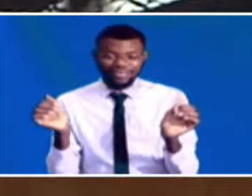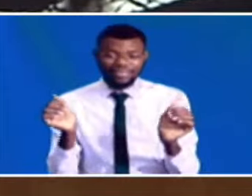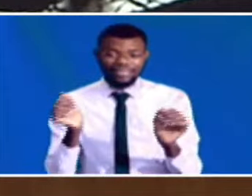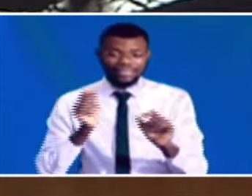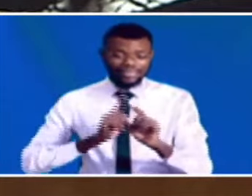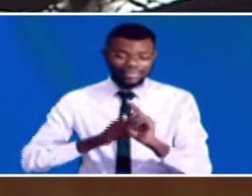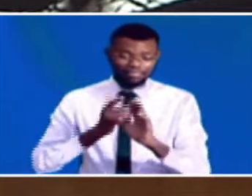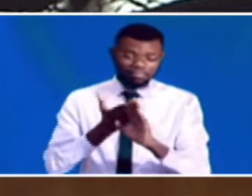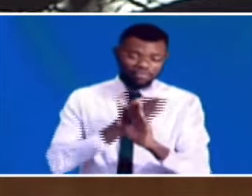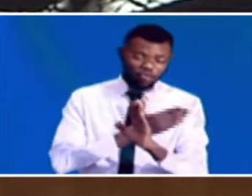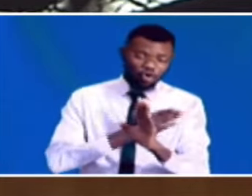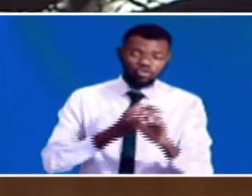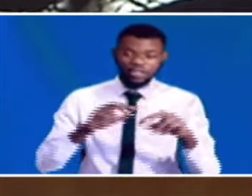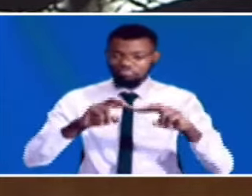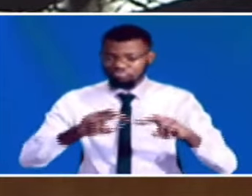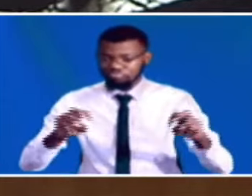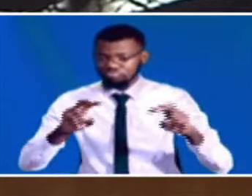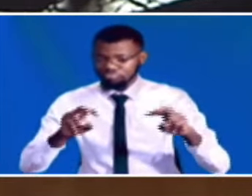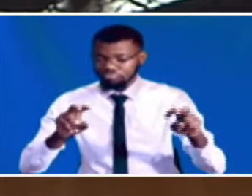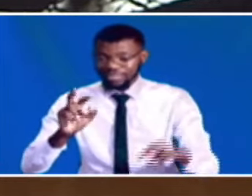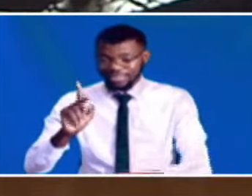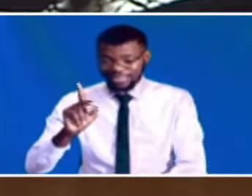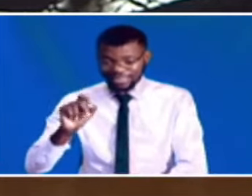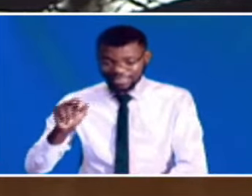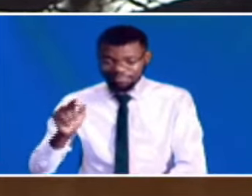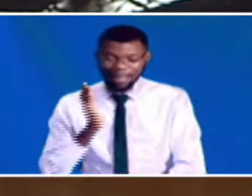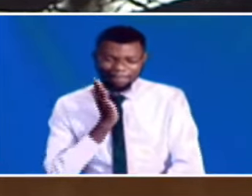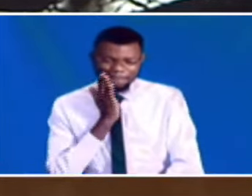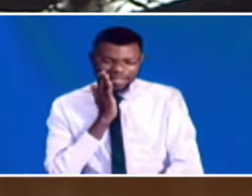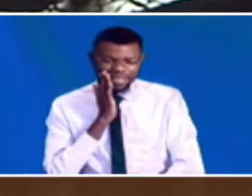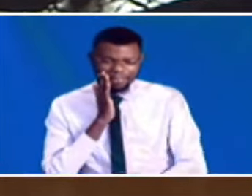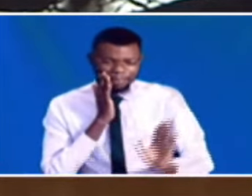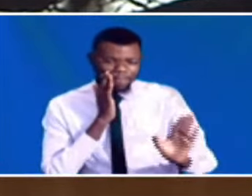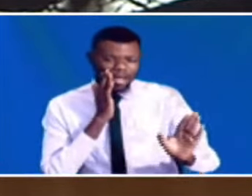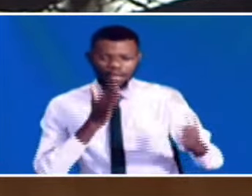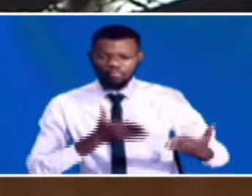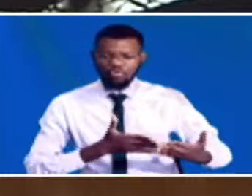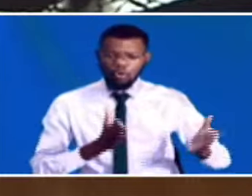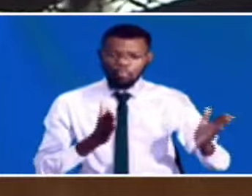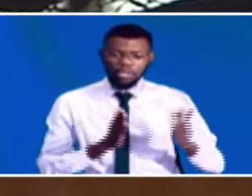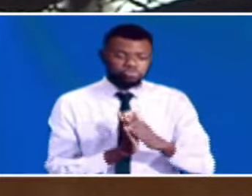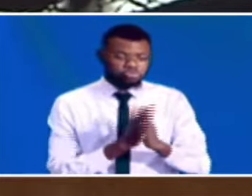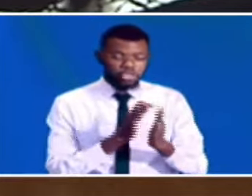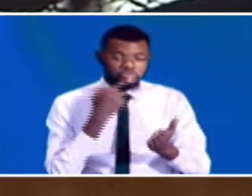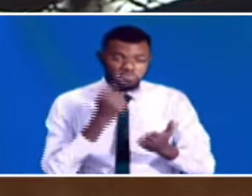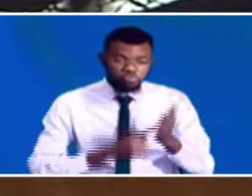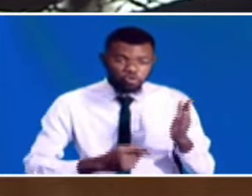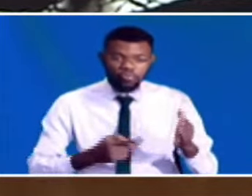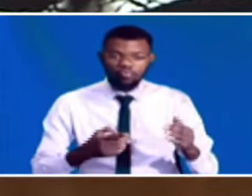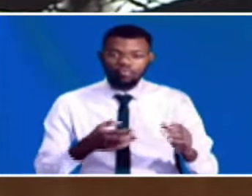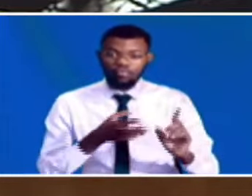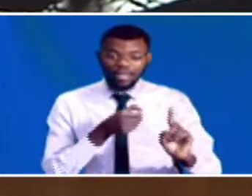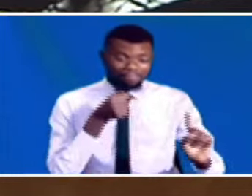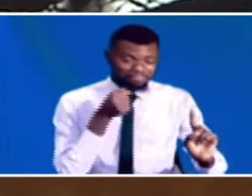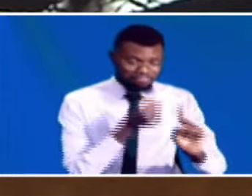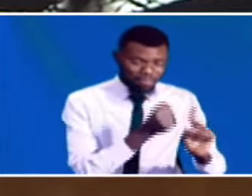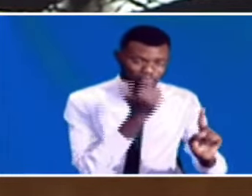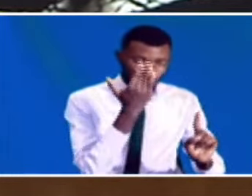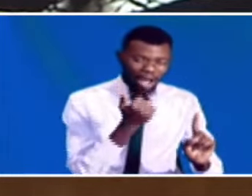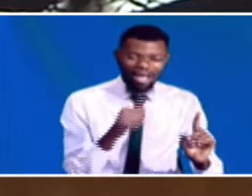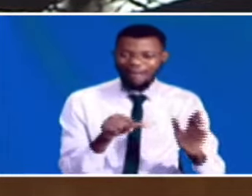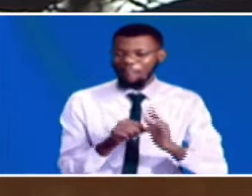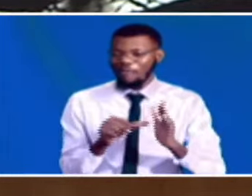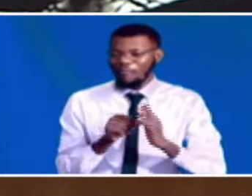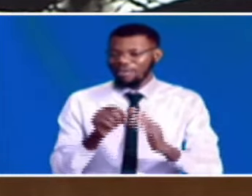Desk, Ian's mother has opened up a whole new story, claiming that the altercation was necessitated by a purported